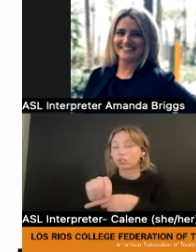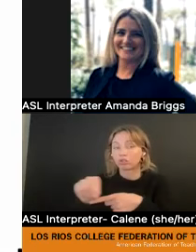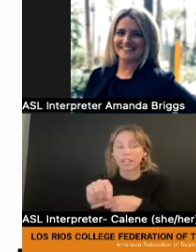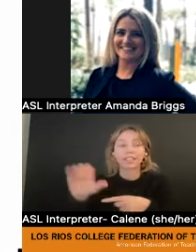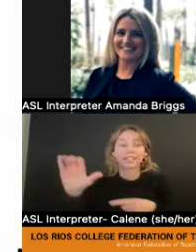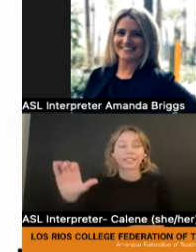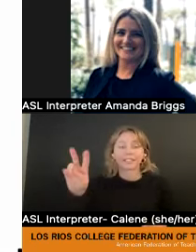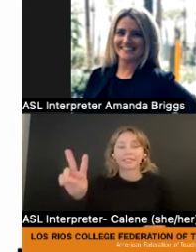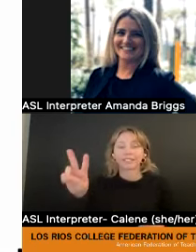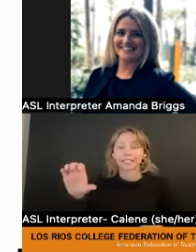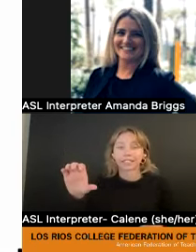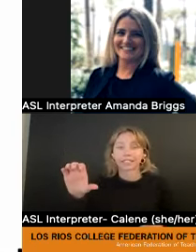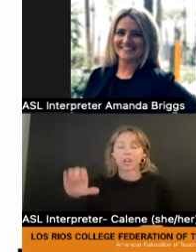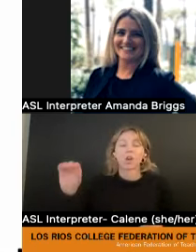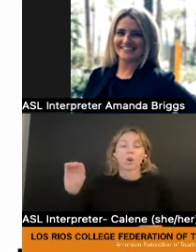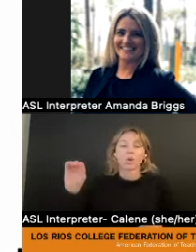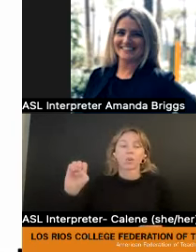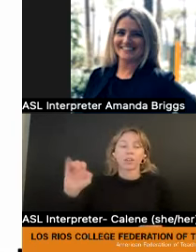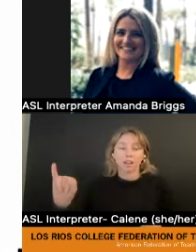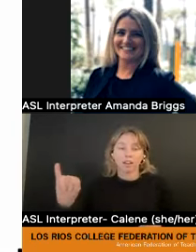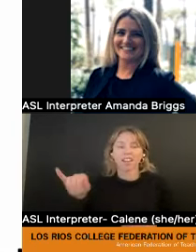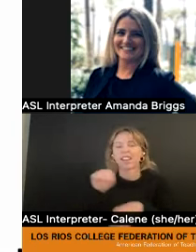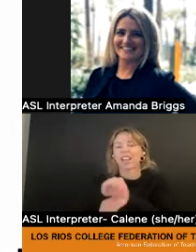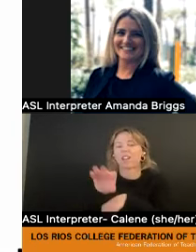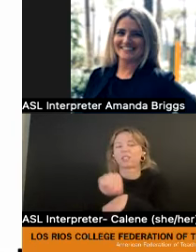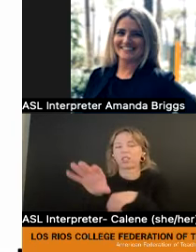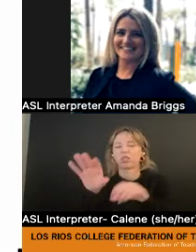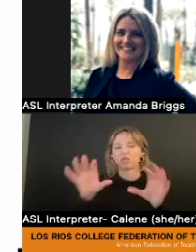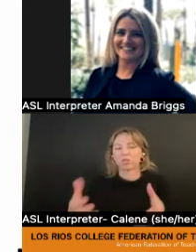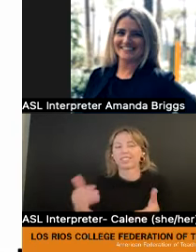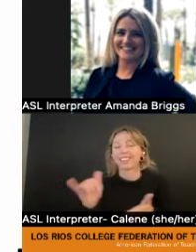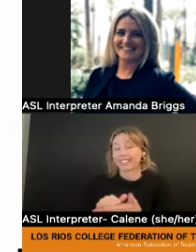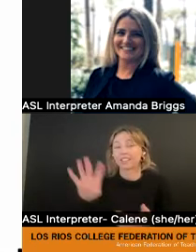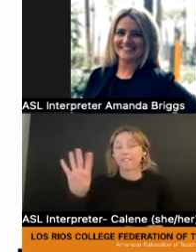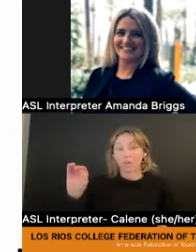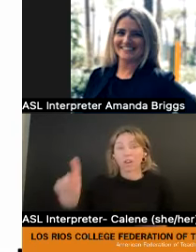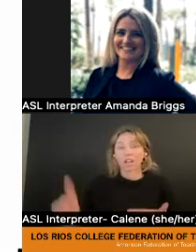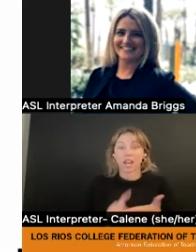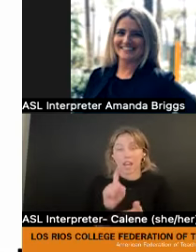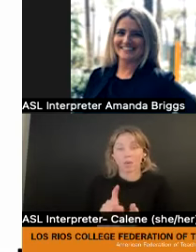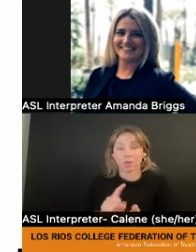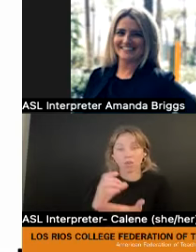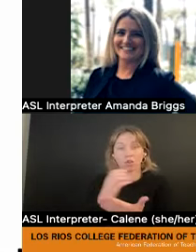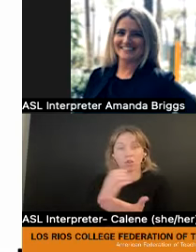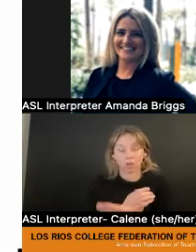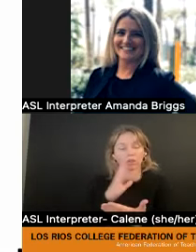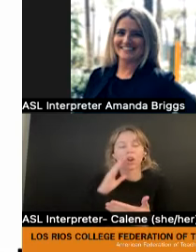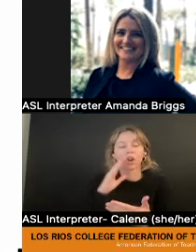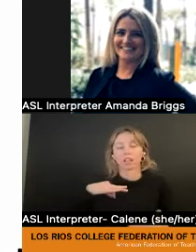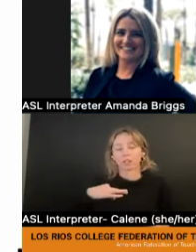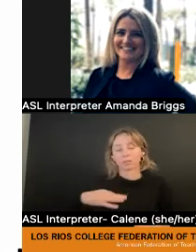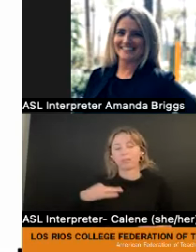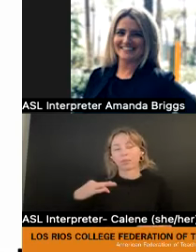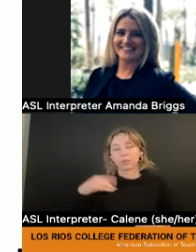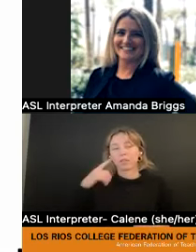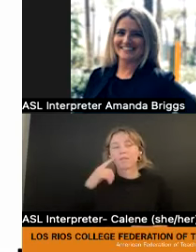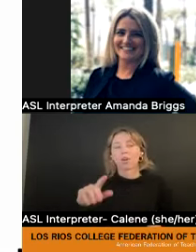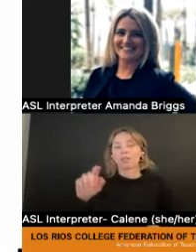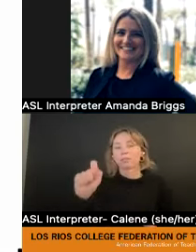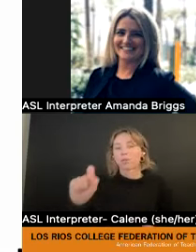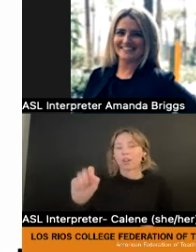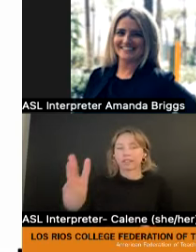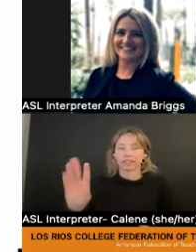OEI online college counselor course, which is the 40-hour course, are eligible for up to 0.6 FTE. It just increases